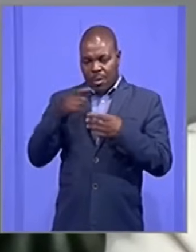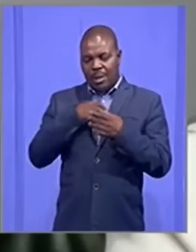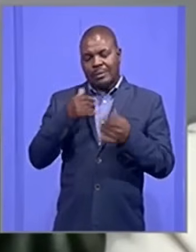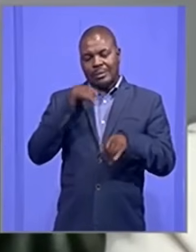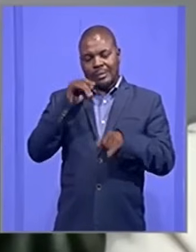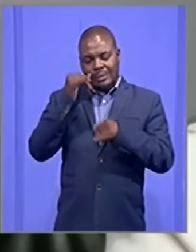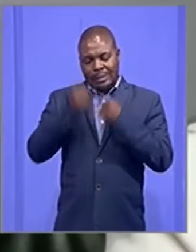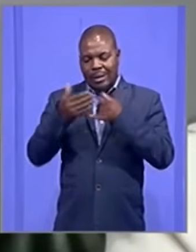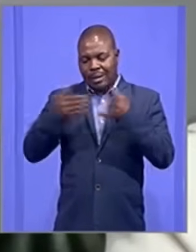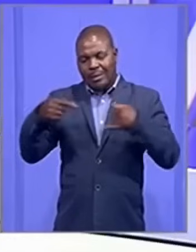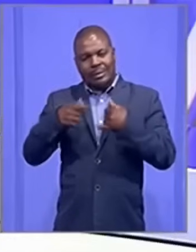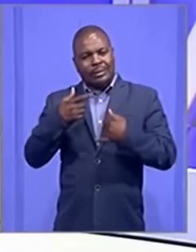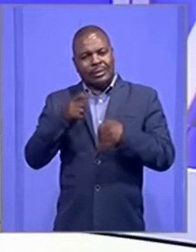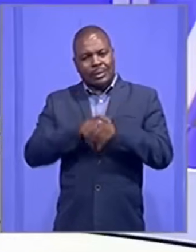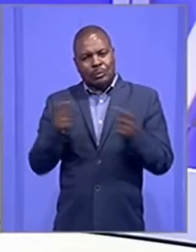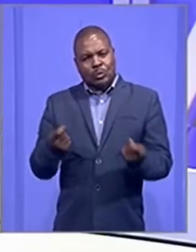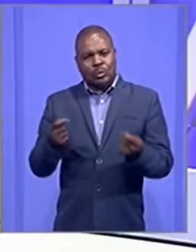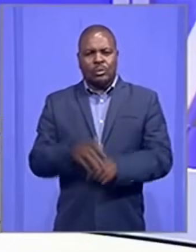deadline.